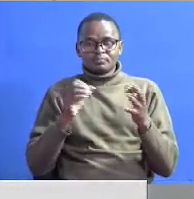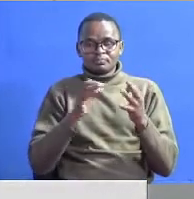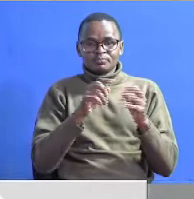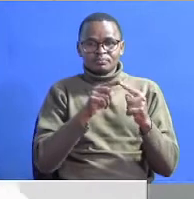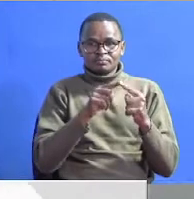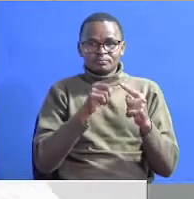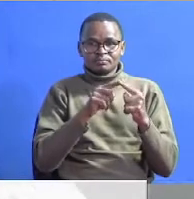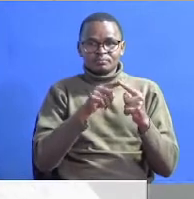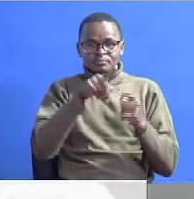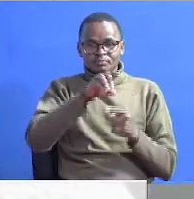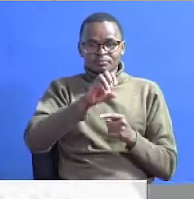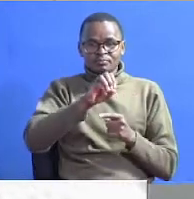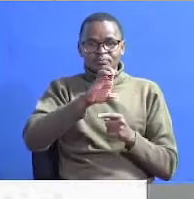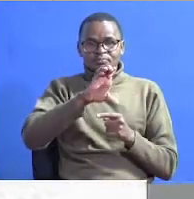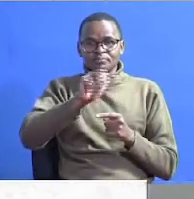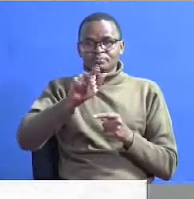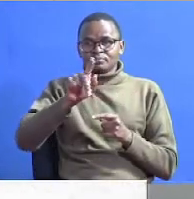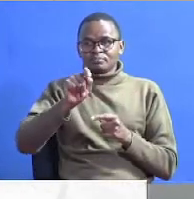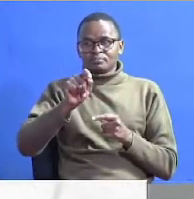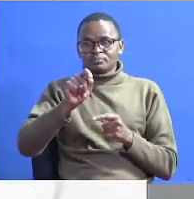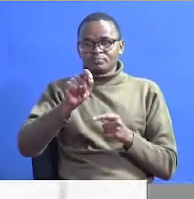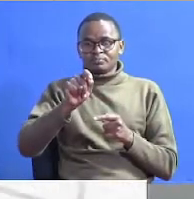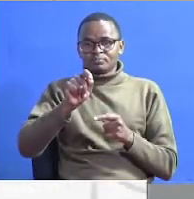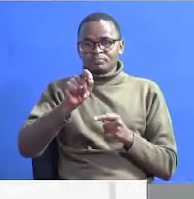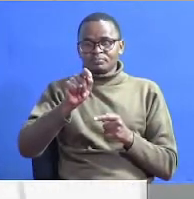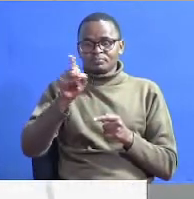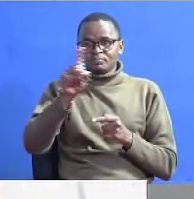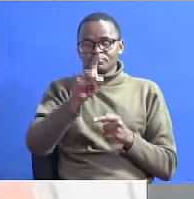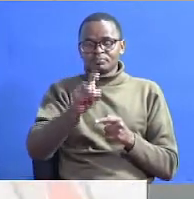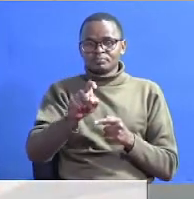their pockets. They are therefore